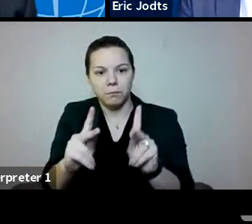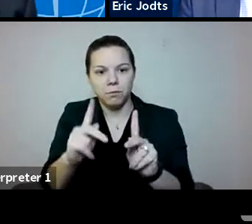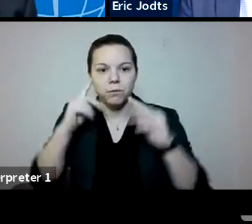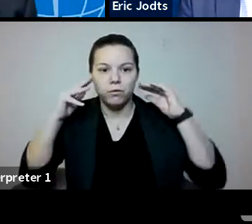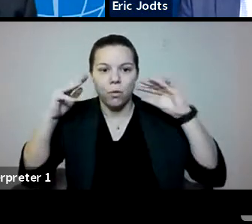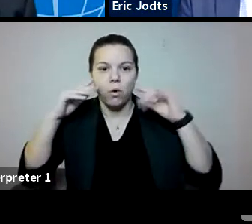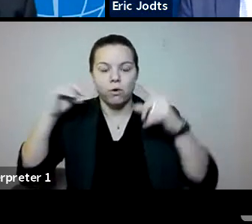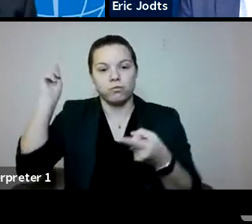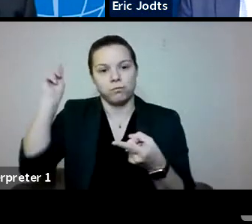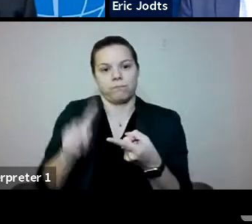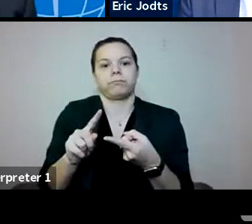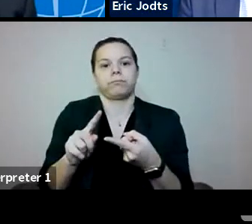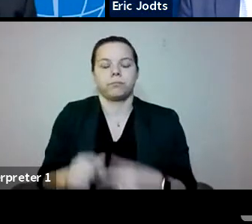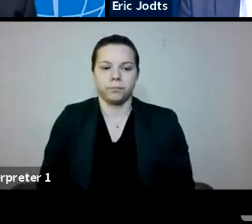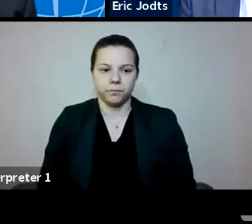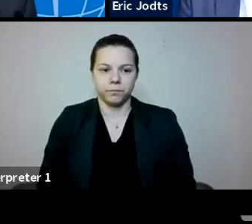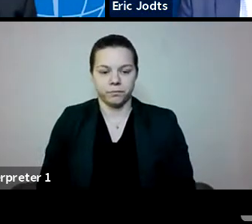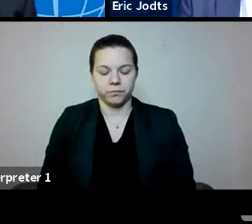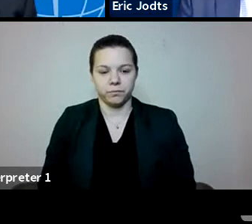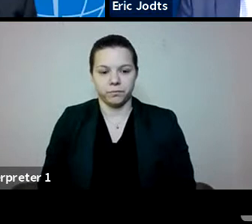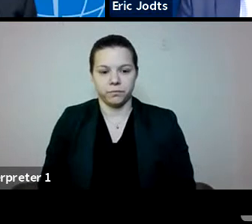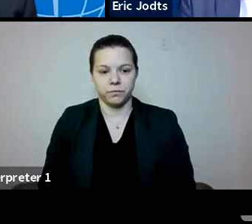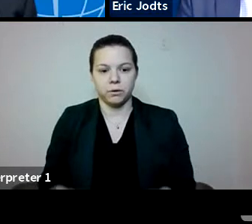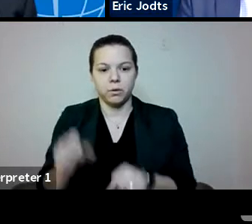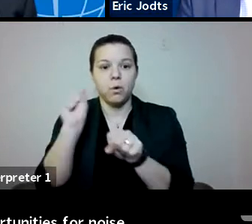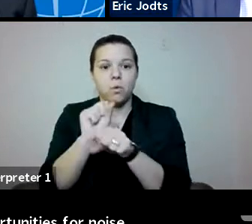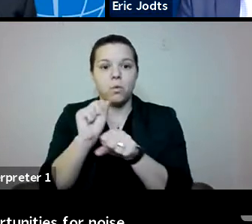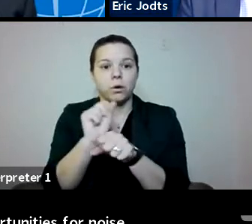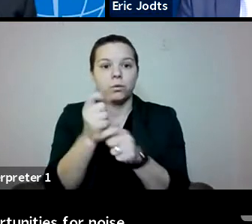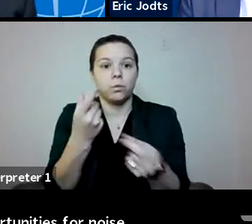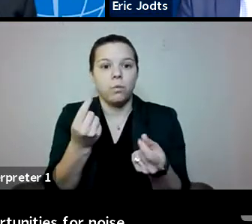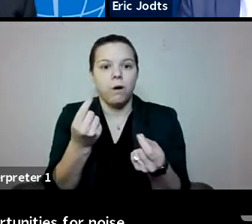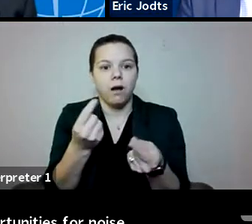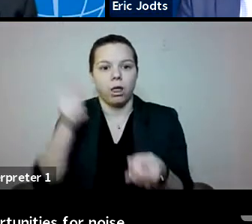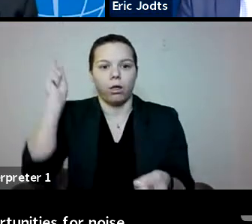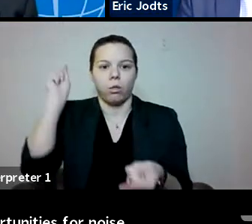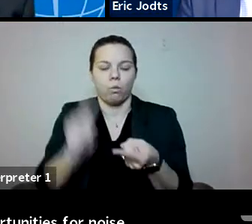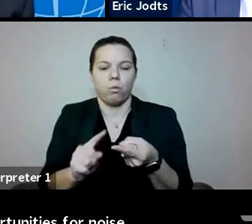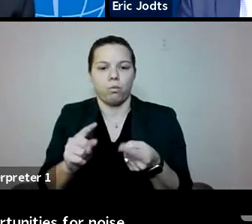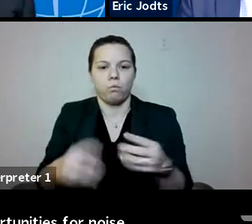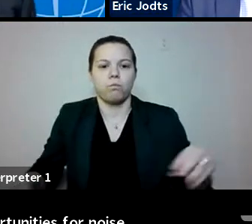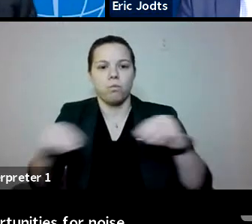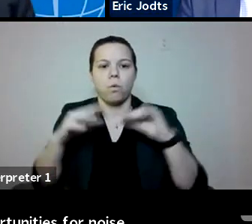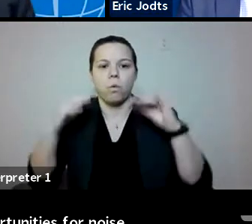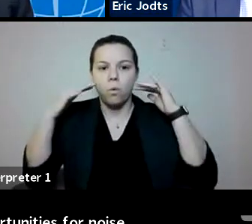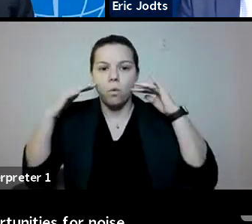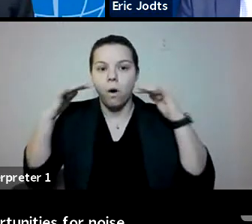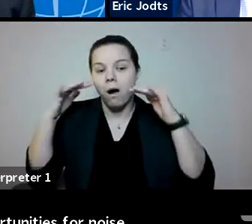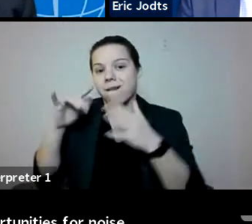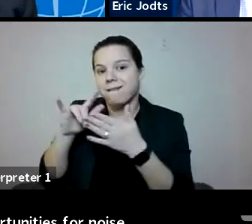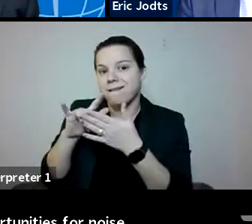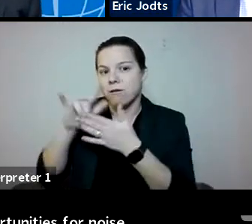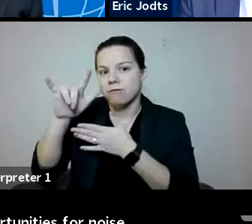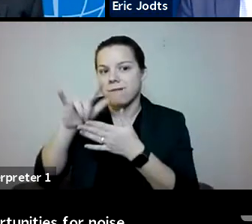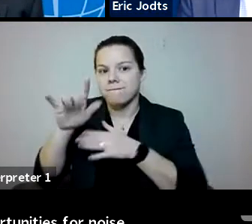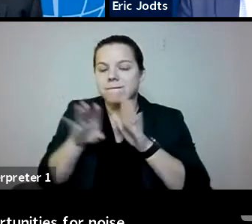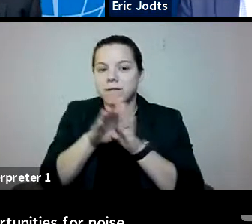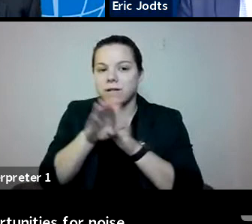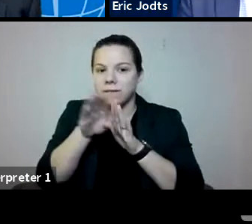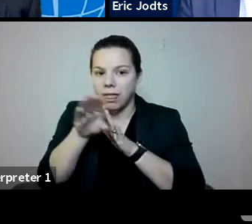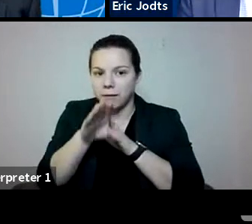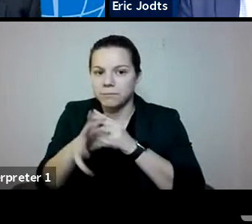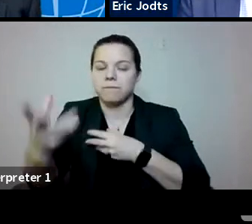reduction, working to get lower, quieter aircraft developed and into the fleet through our